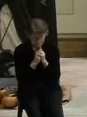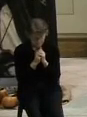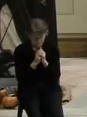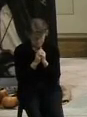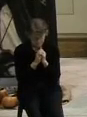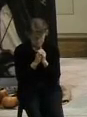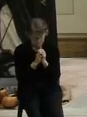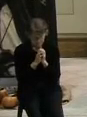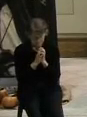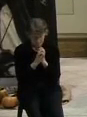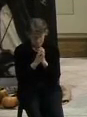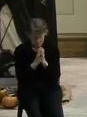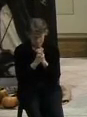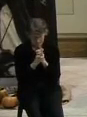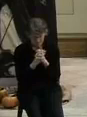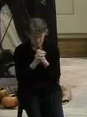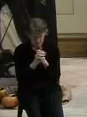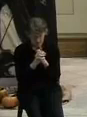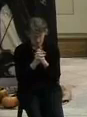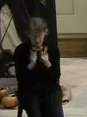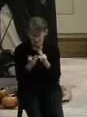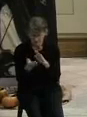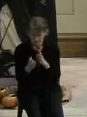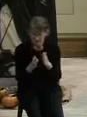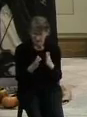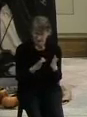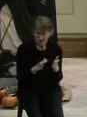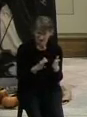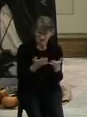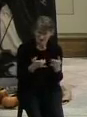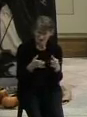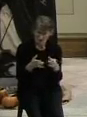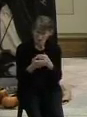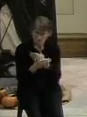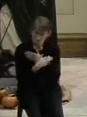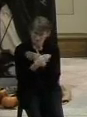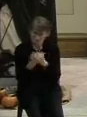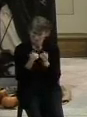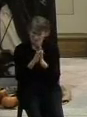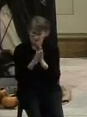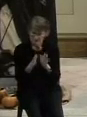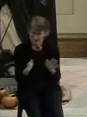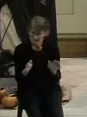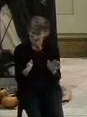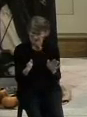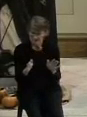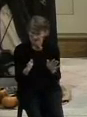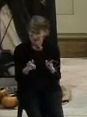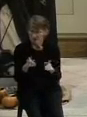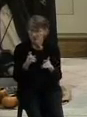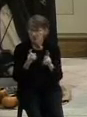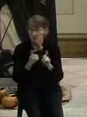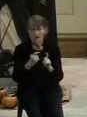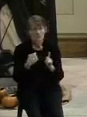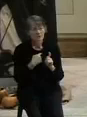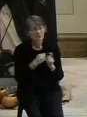Who have gone before us with the sign of faith and rest in the sleep of peace. Grant them, O Lord,